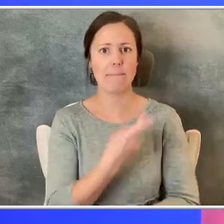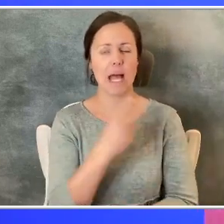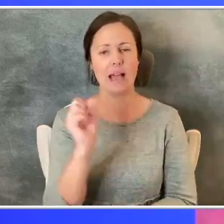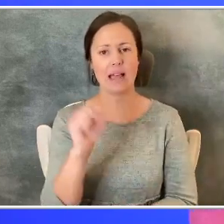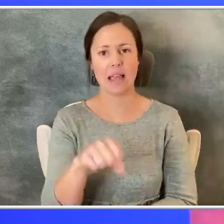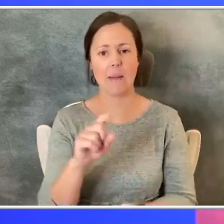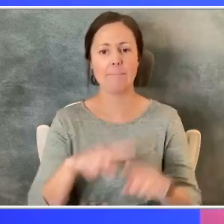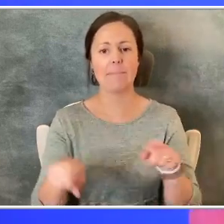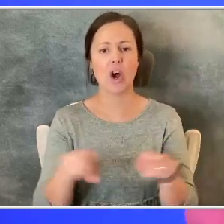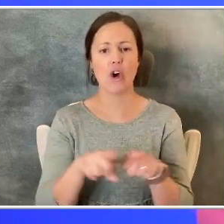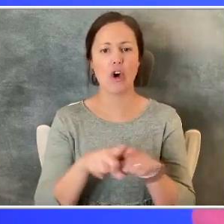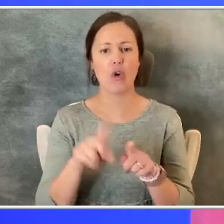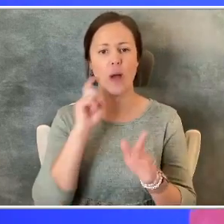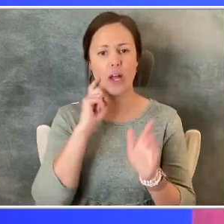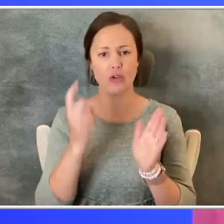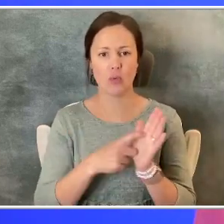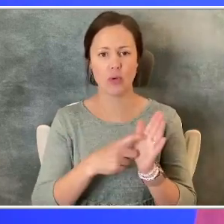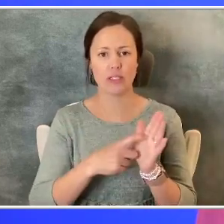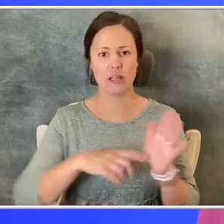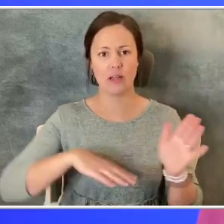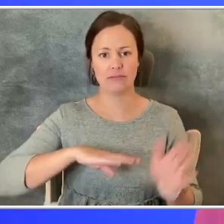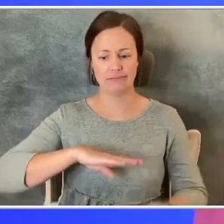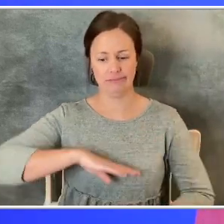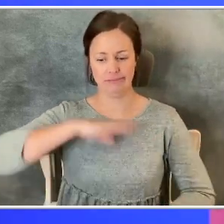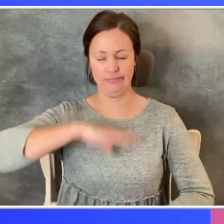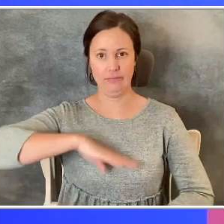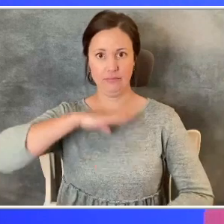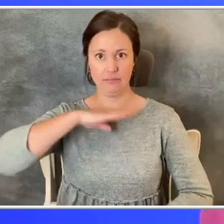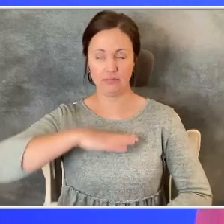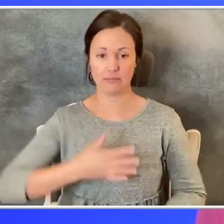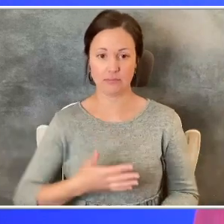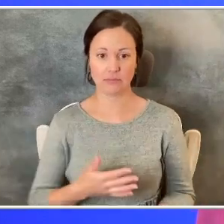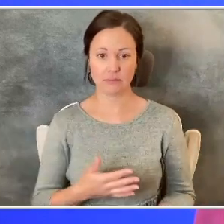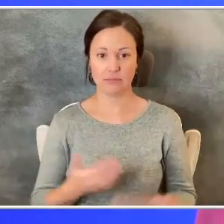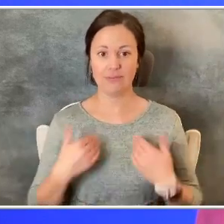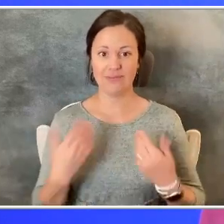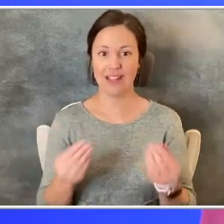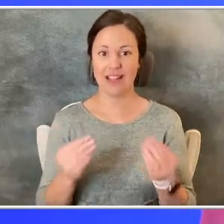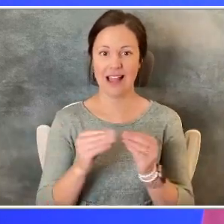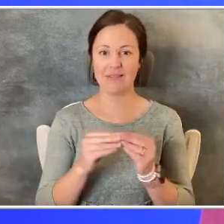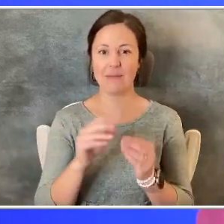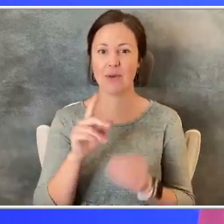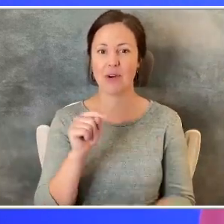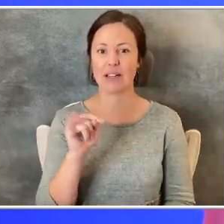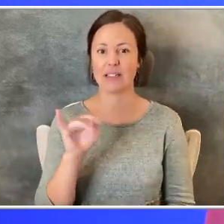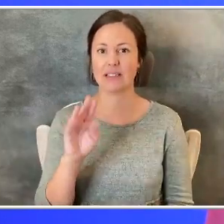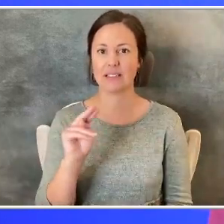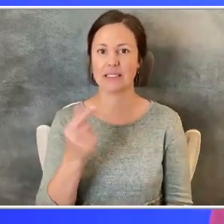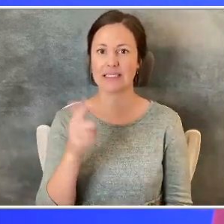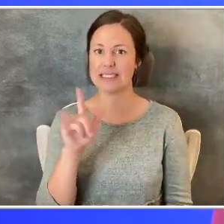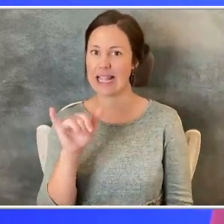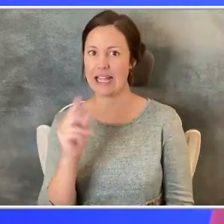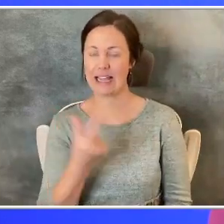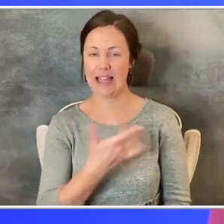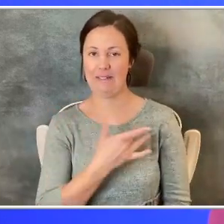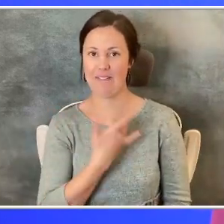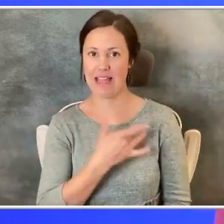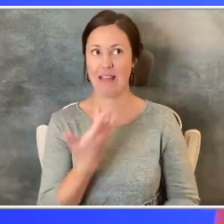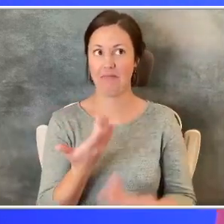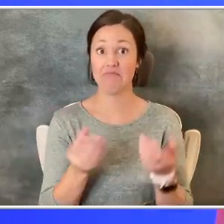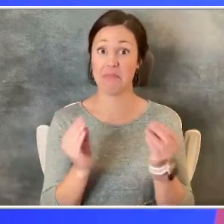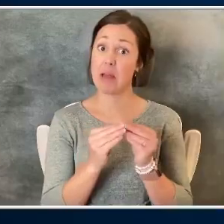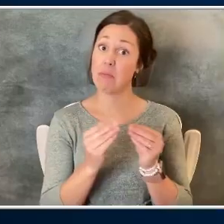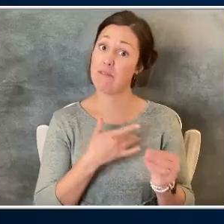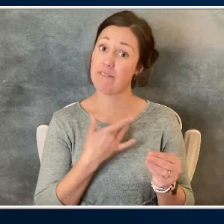my upper chest area, I have more tingling and I continue to get more feeling. So who